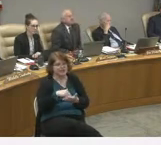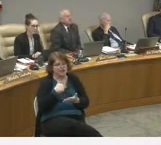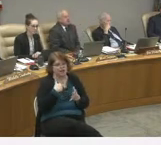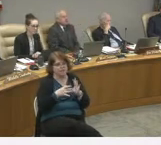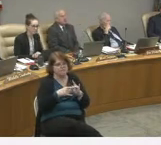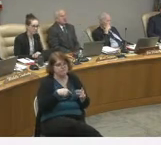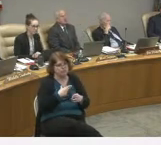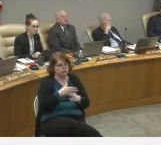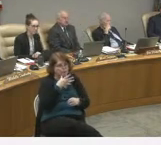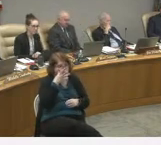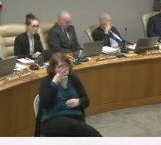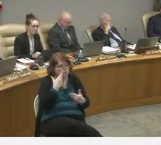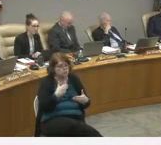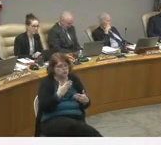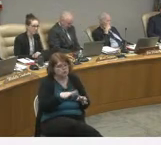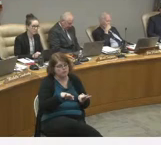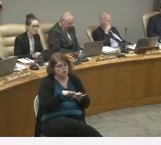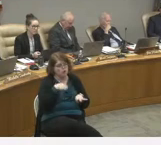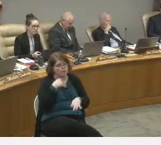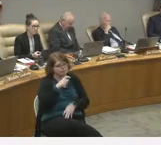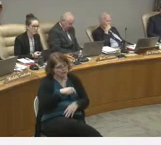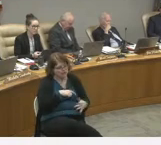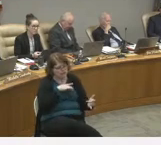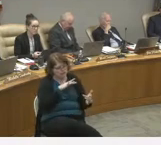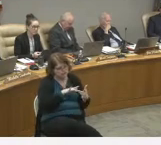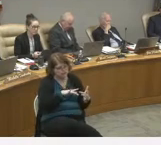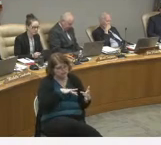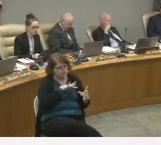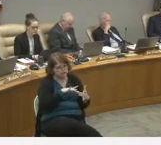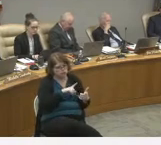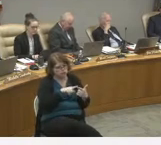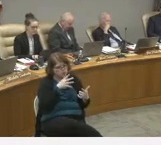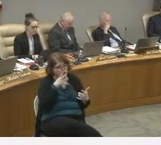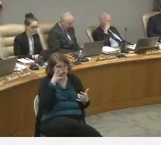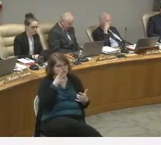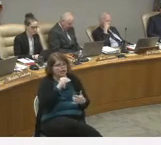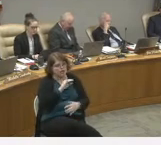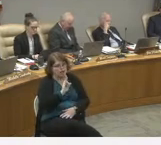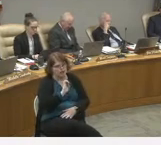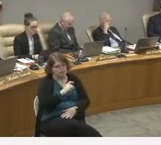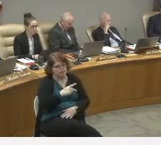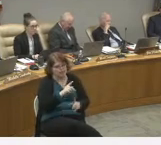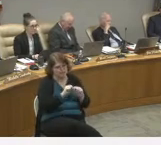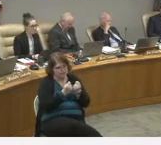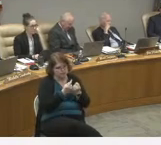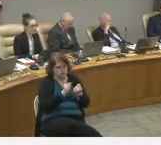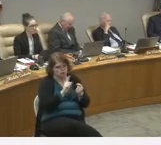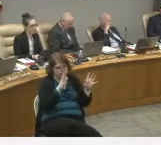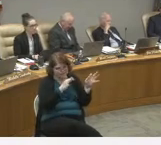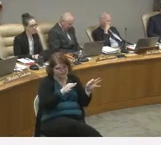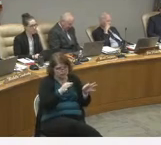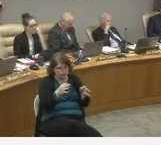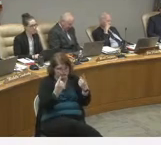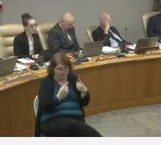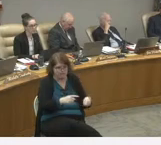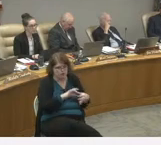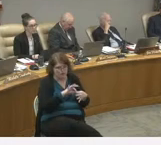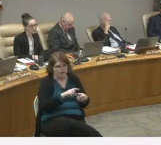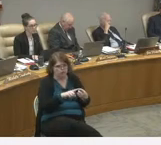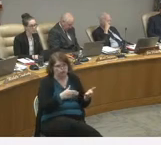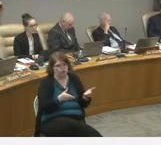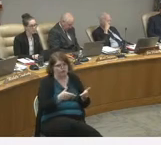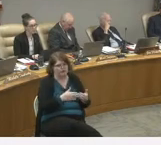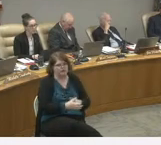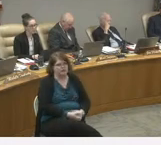mentioned parents how important that is we have to get access to parents and and IEP teams or where decisions get made about services